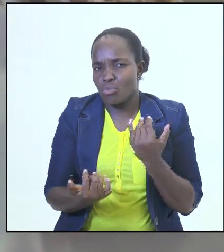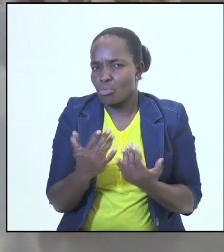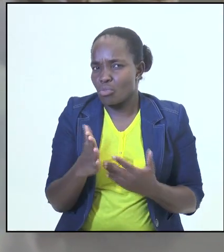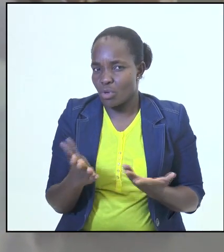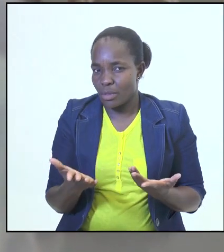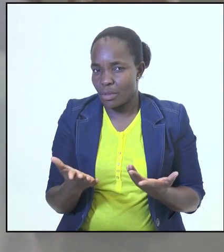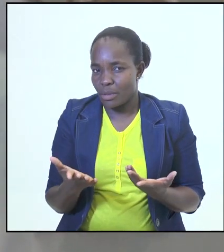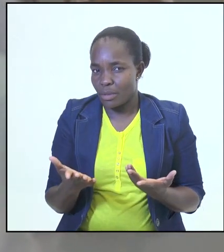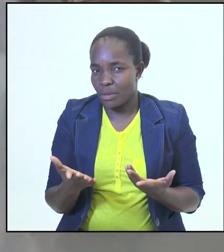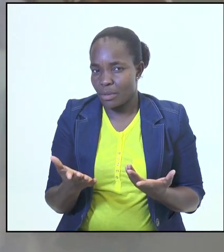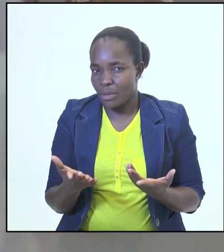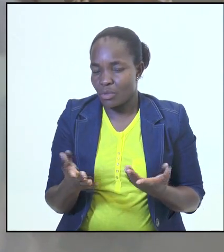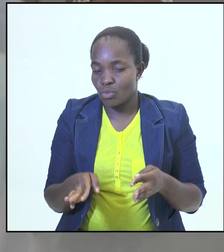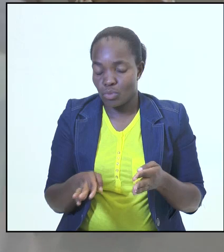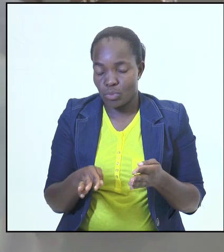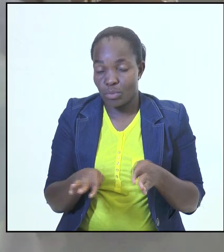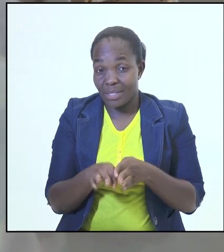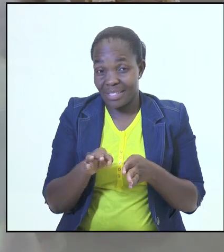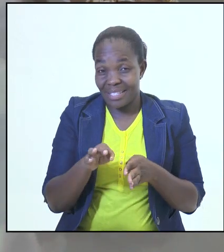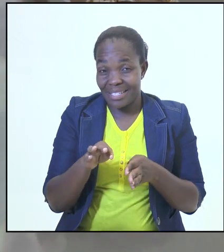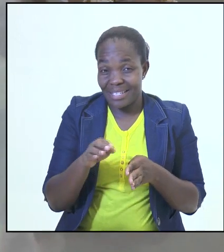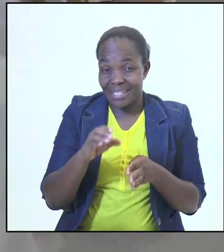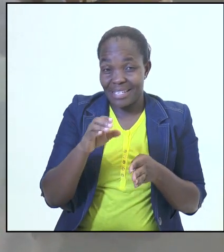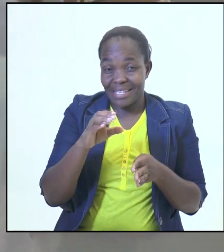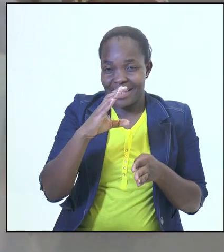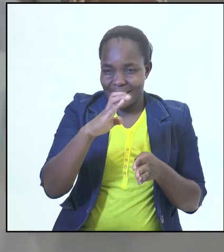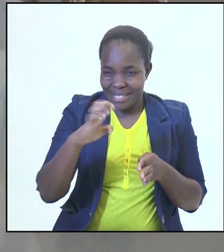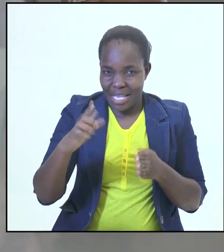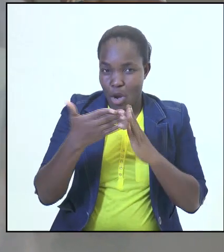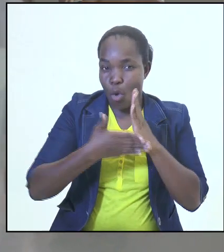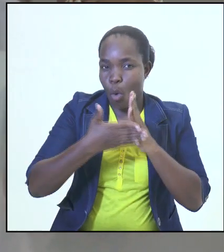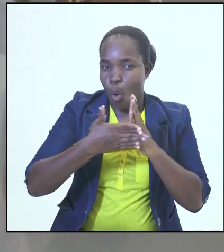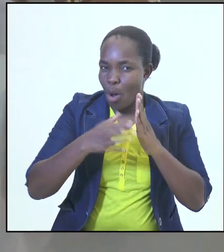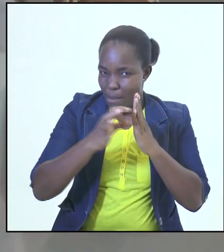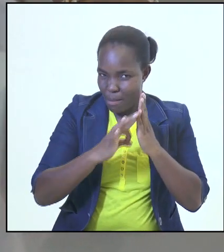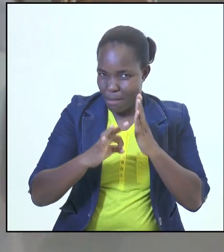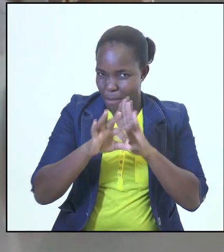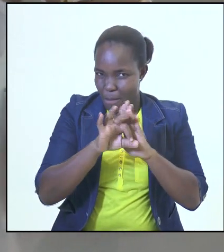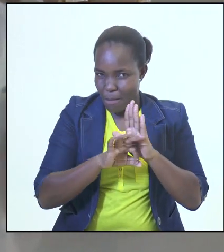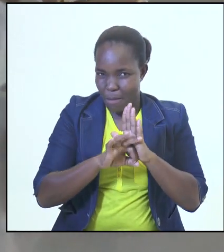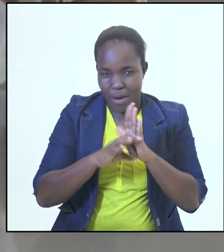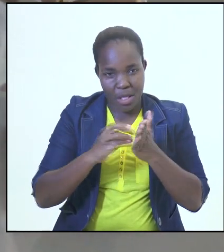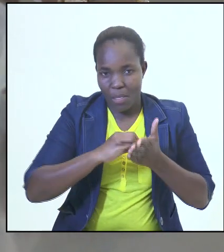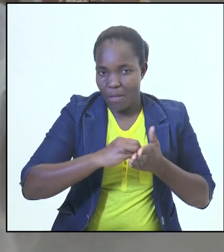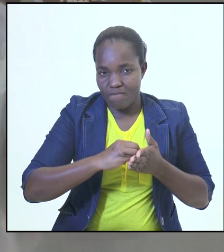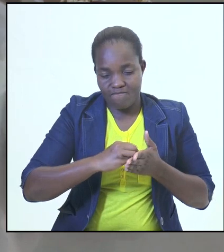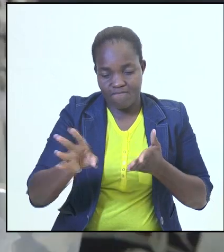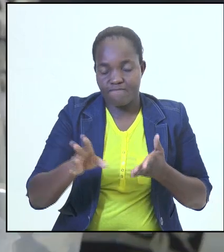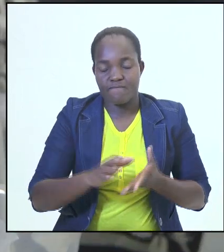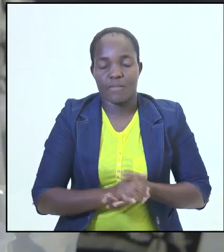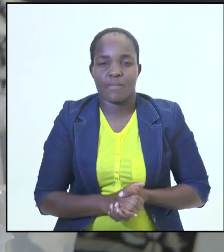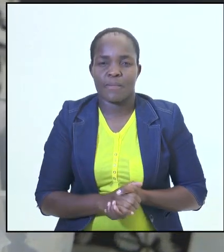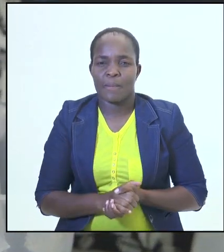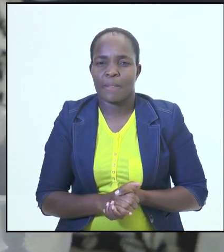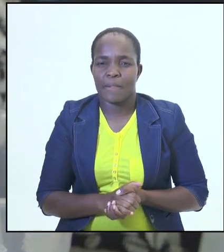to destroy the cell walls, cell membranes and enzymes. 1 minute. Now